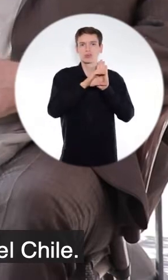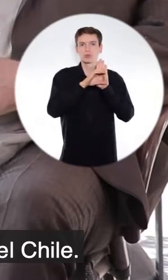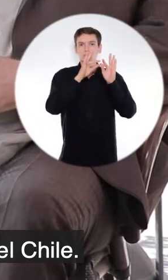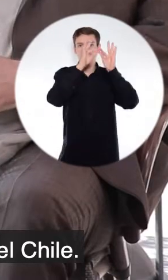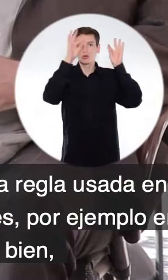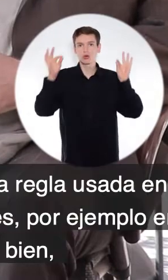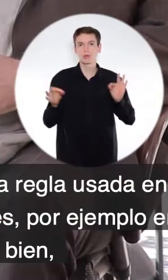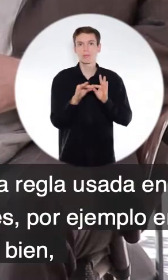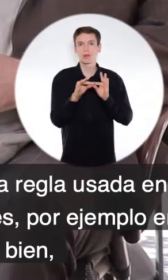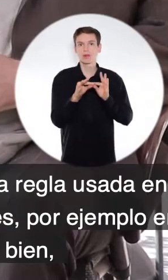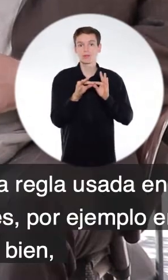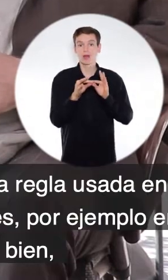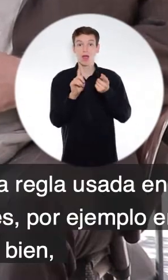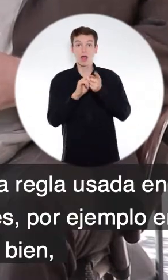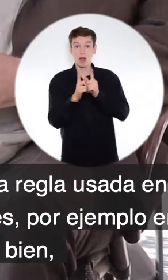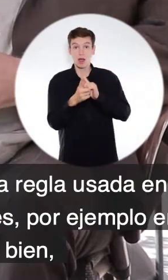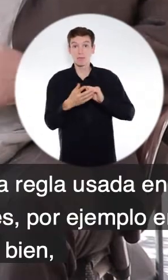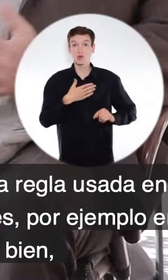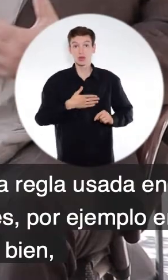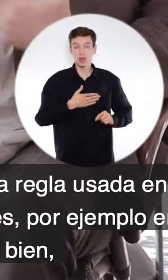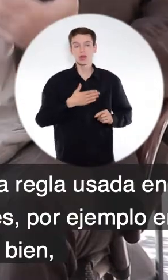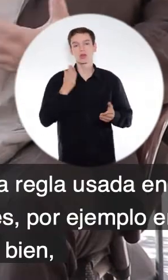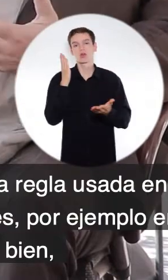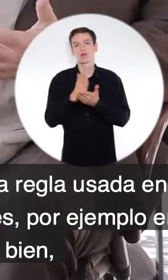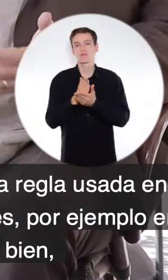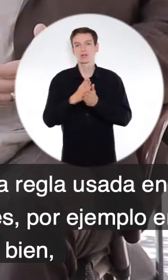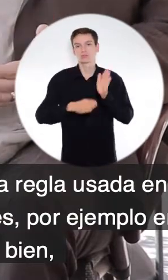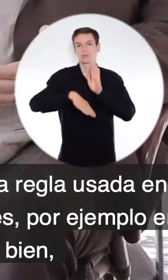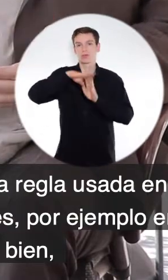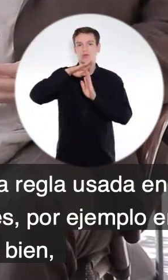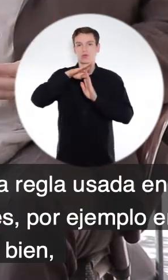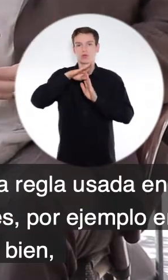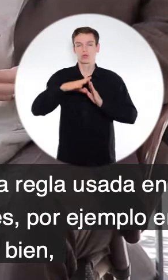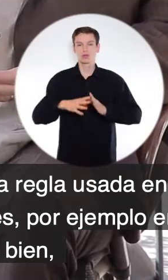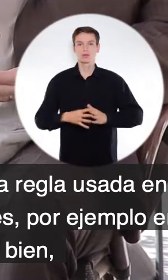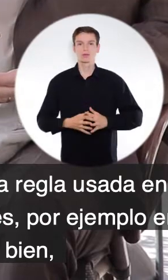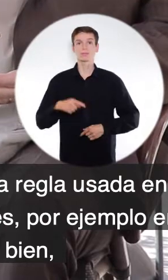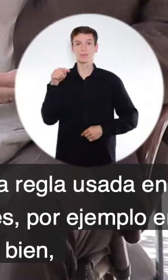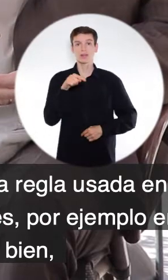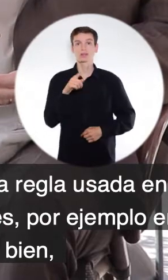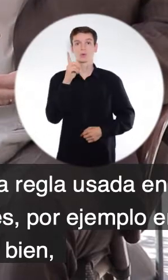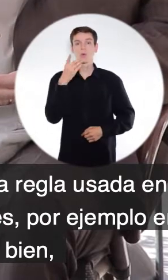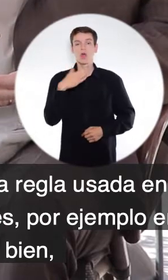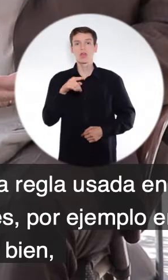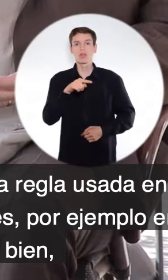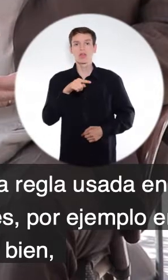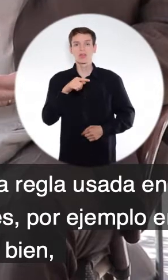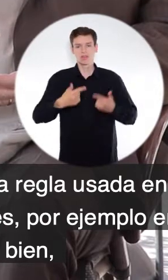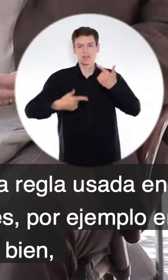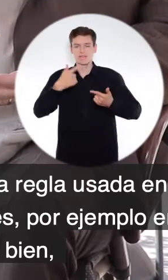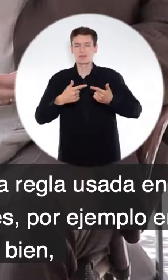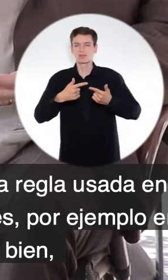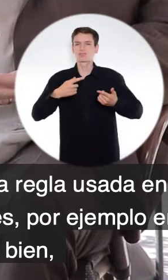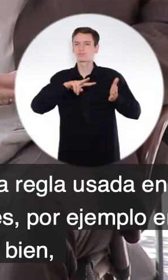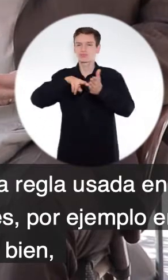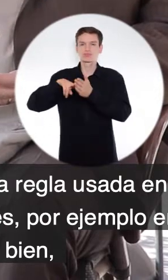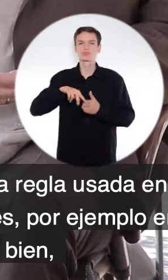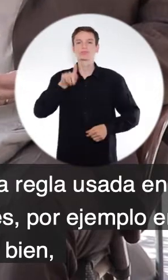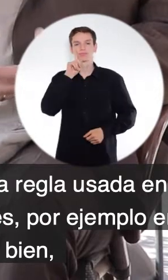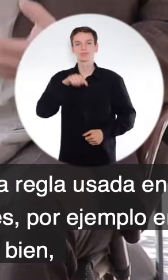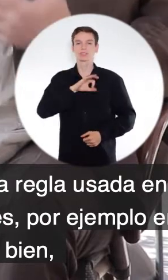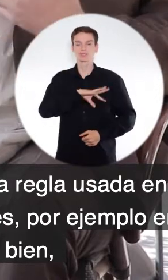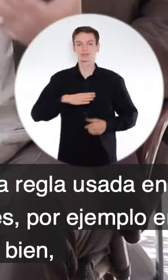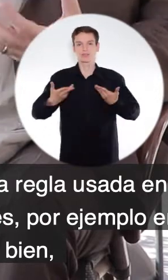the moment in Chile. Of course, in a principle, in a constitutional democracy, you want the voting rule to